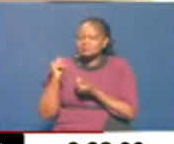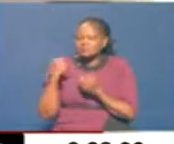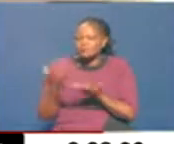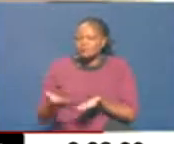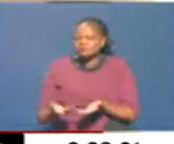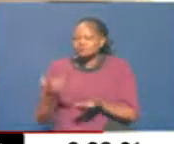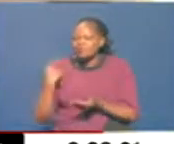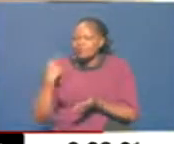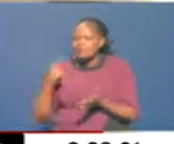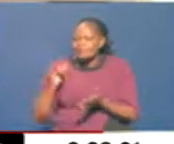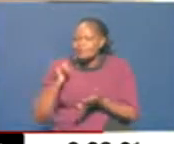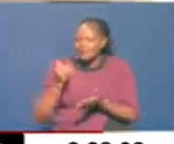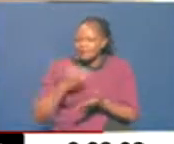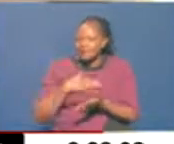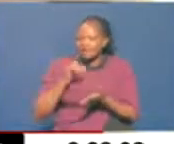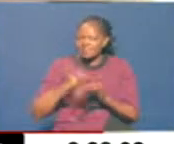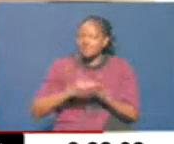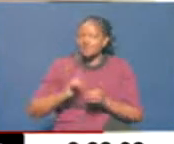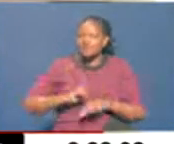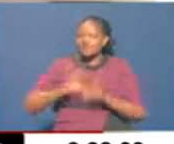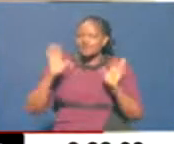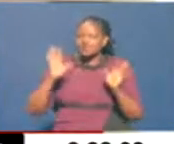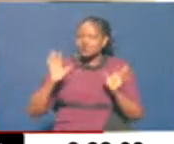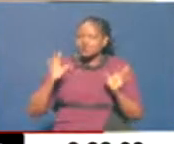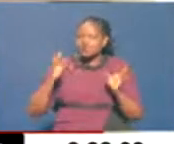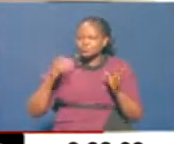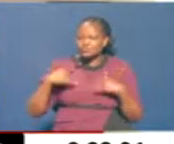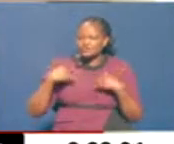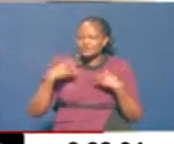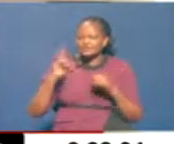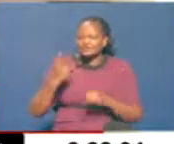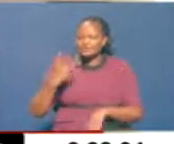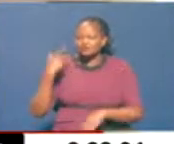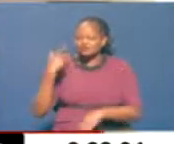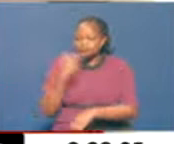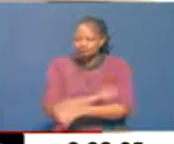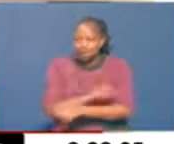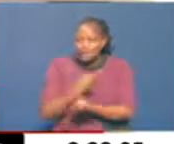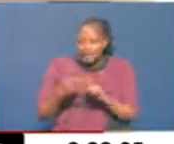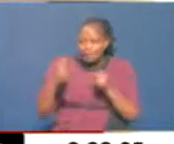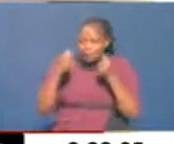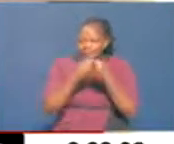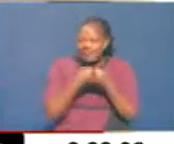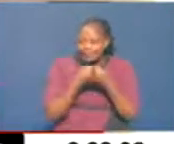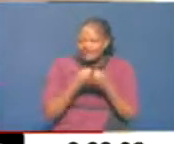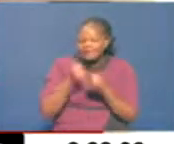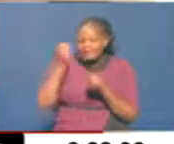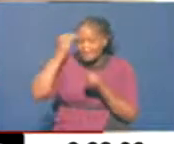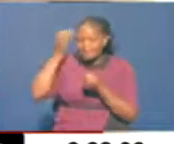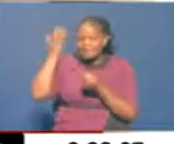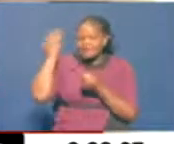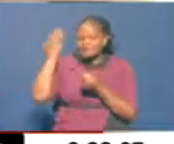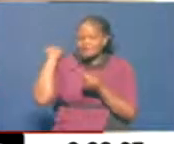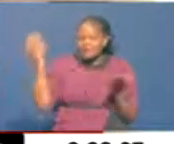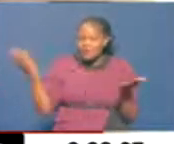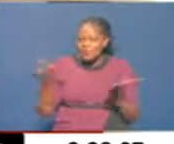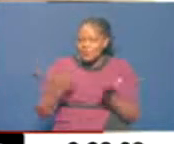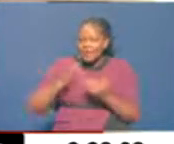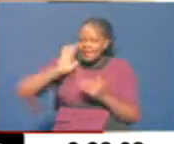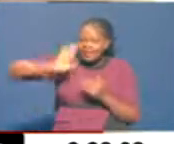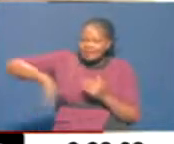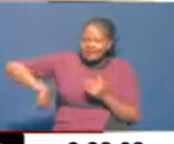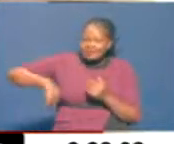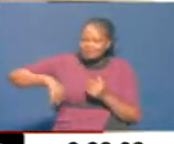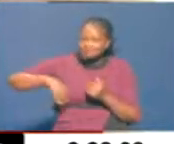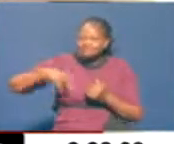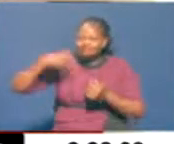is that we will obviously be able to avail the second dose. However, there was a challenge, if you remember some time back, where we had delays in the